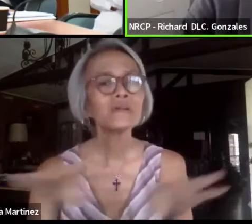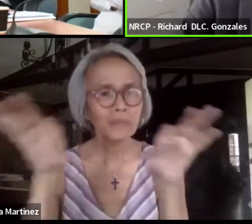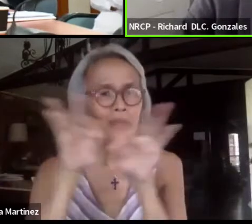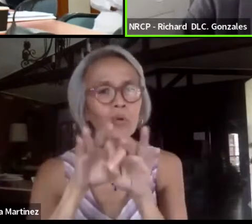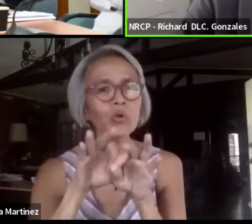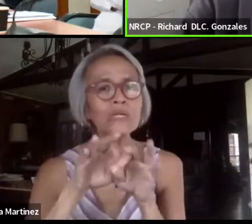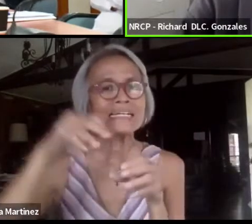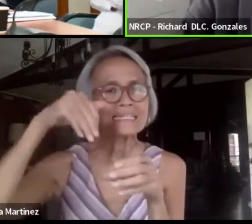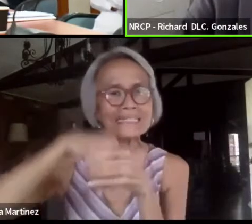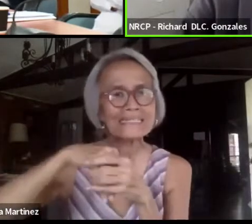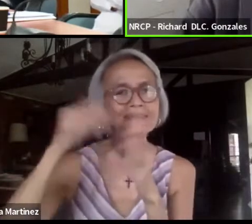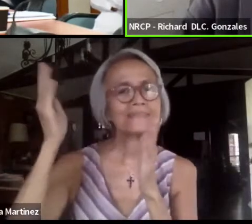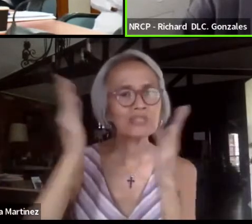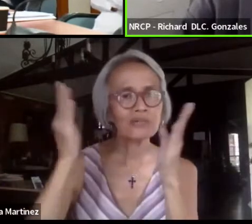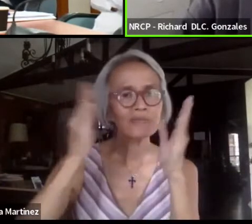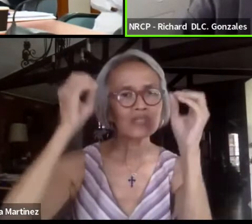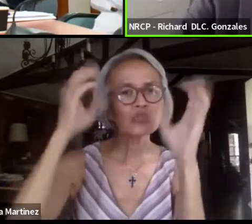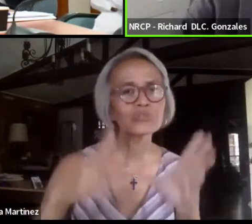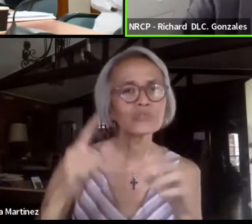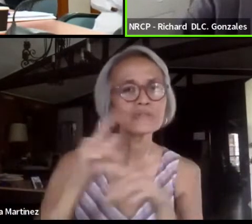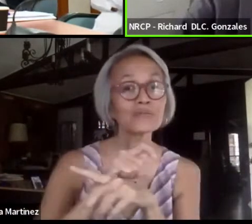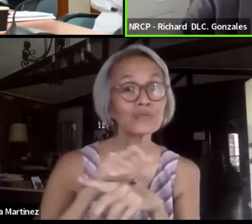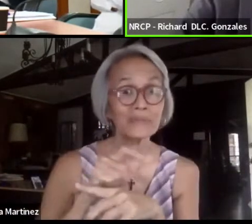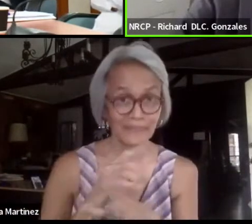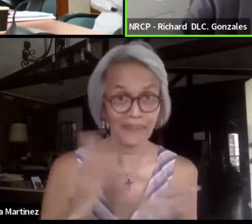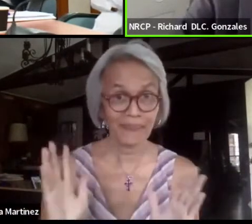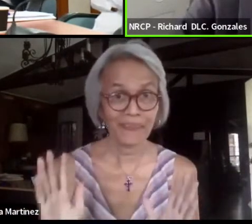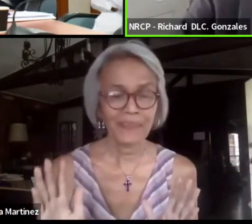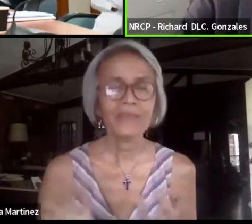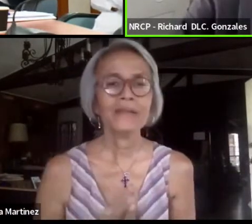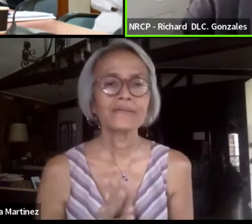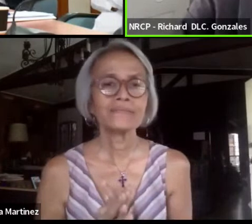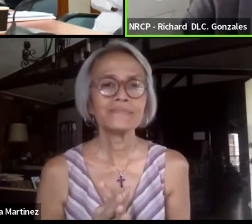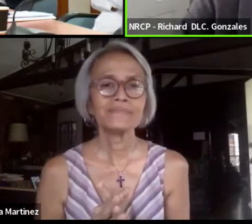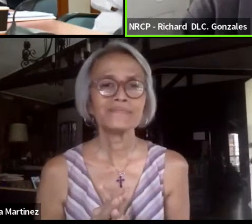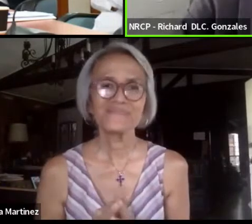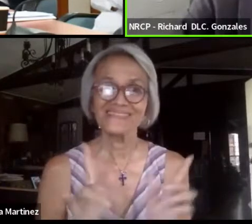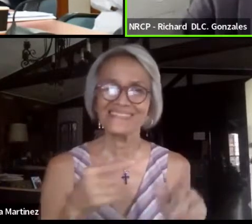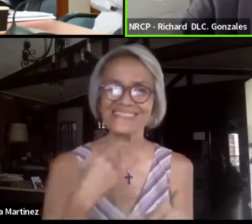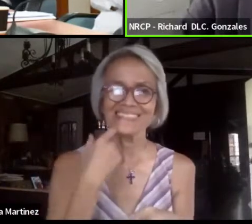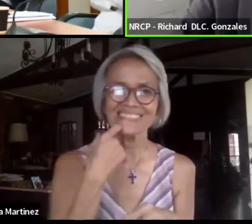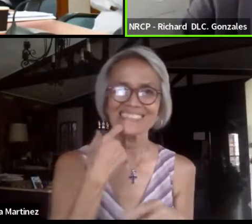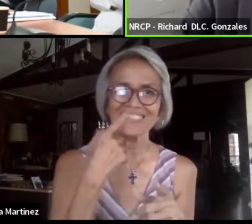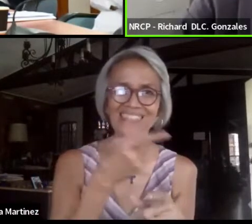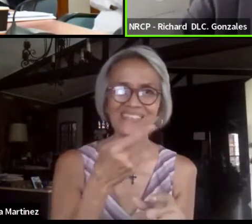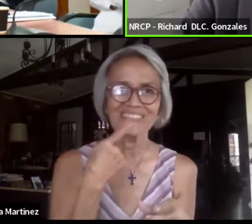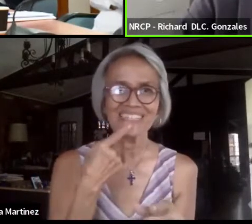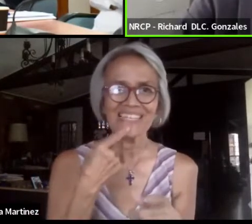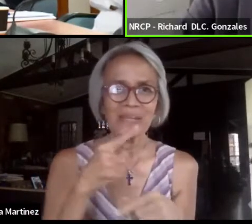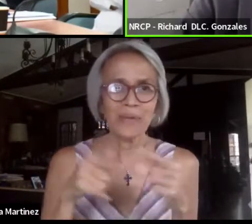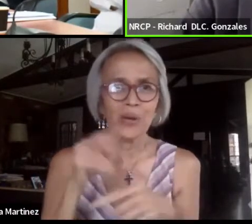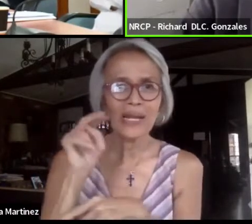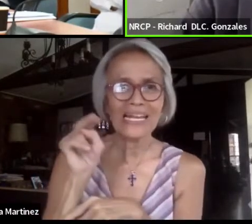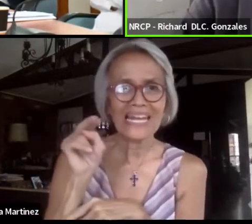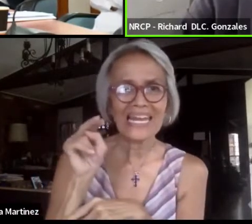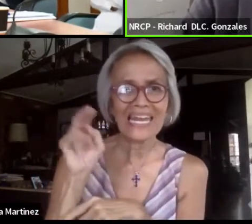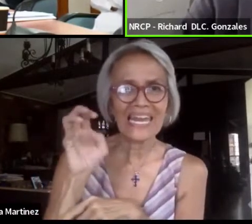training. Again, okay, you were underscoring the role of NAIAP, okay, and probably